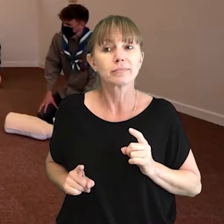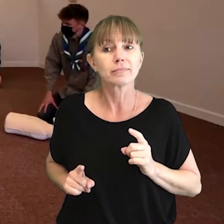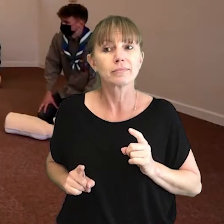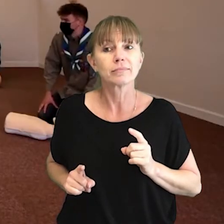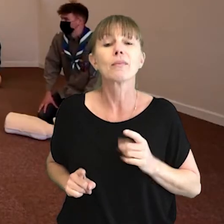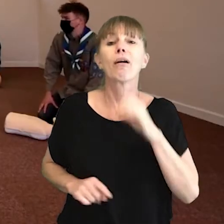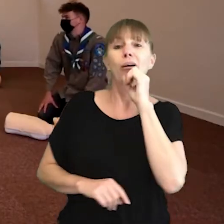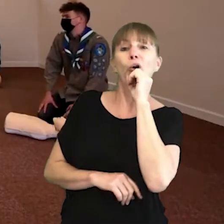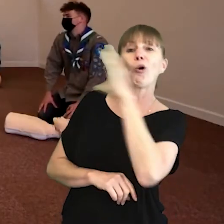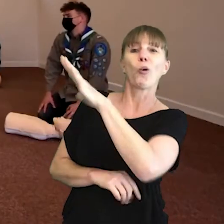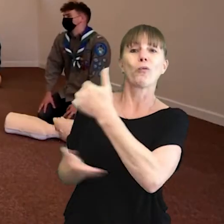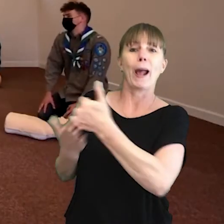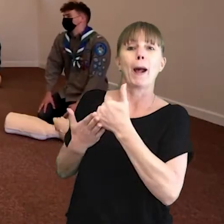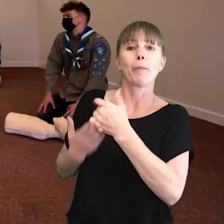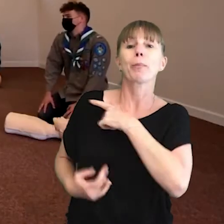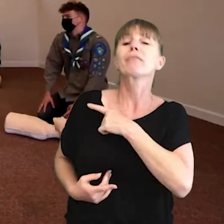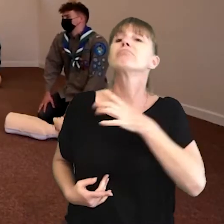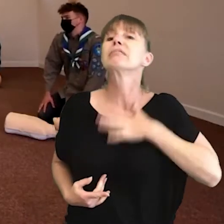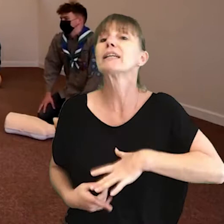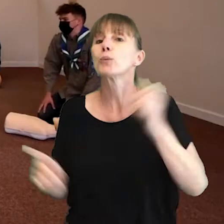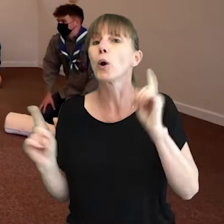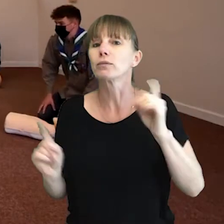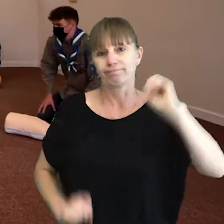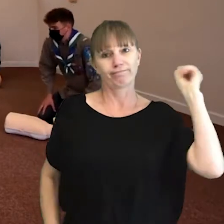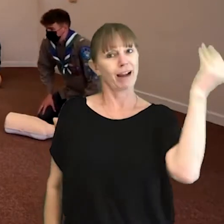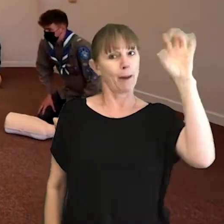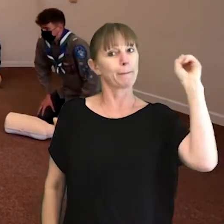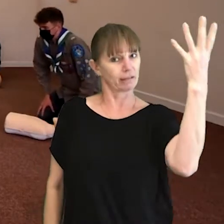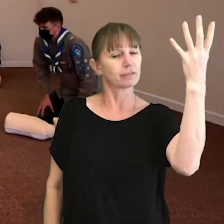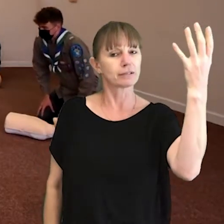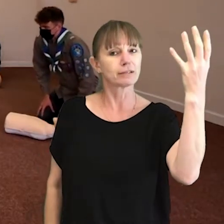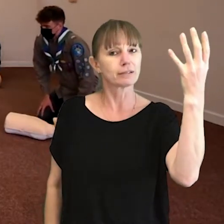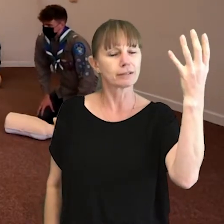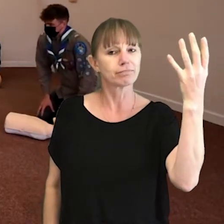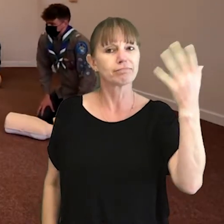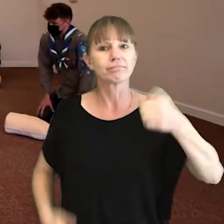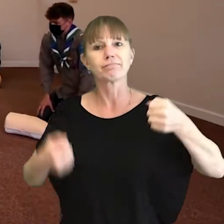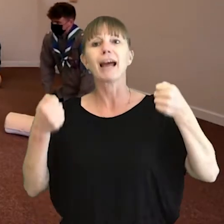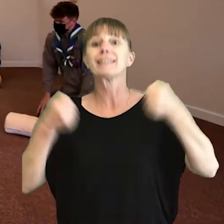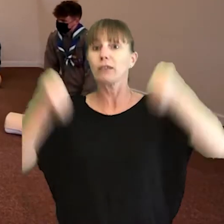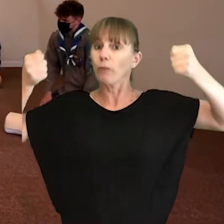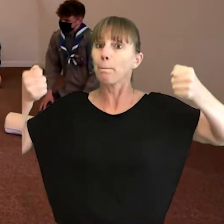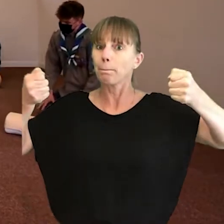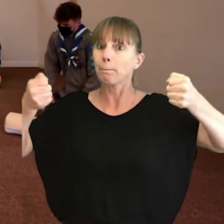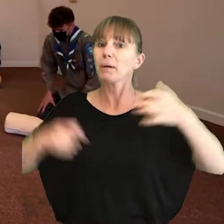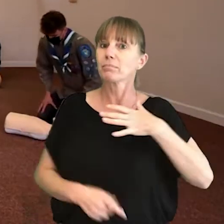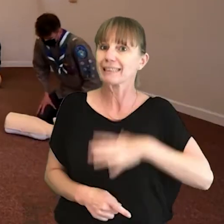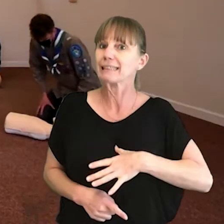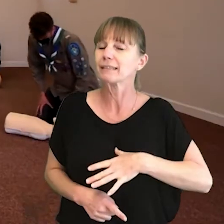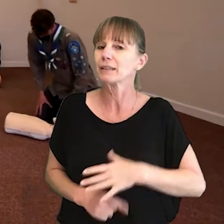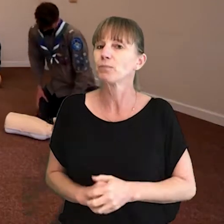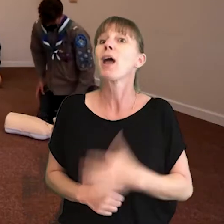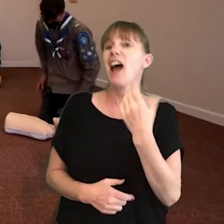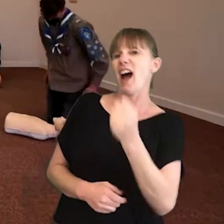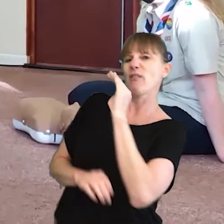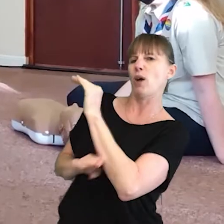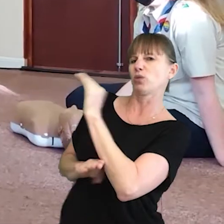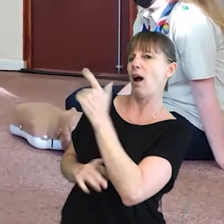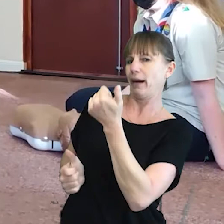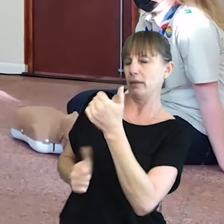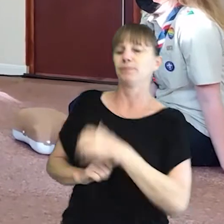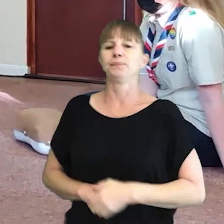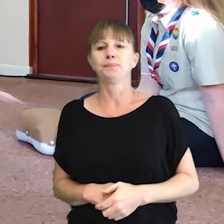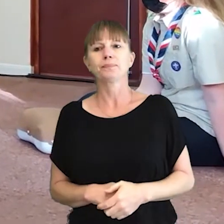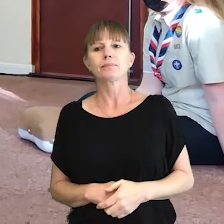Call for help, because we need what? An ambulance. Ambulance and a defib. We know we've got one outside. The way we're